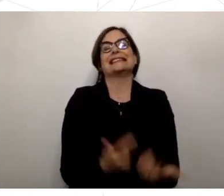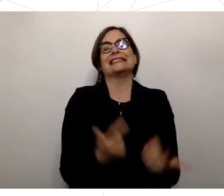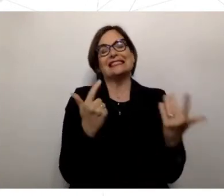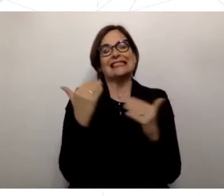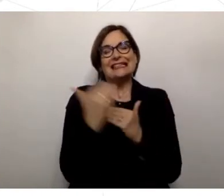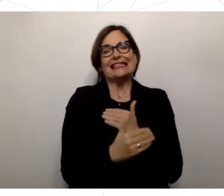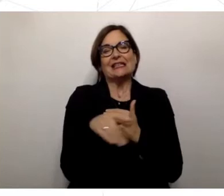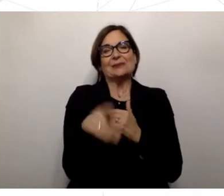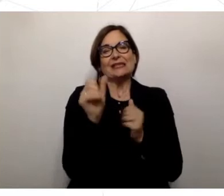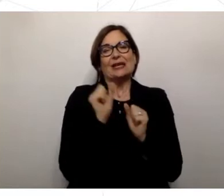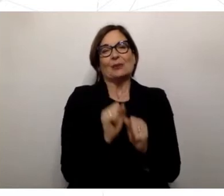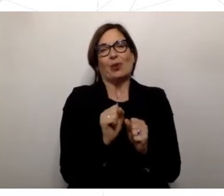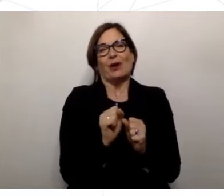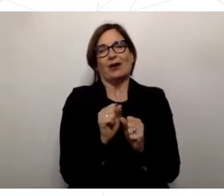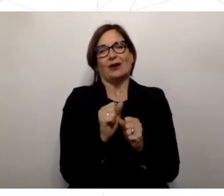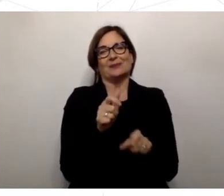These